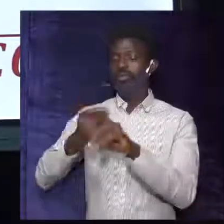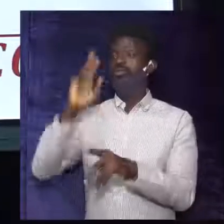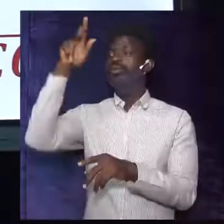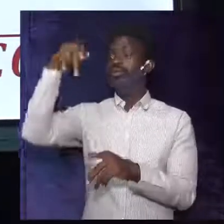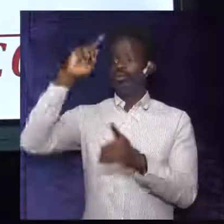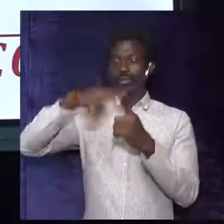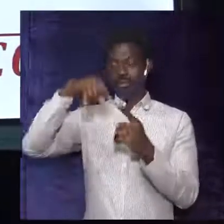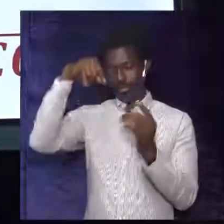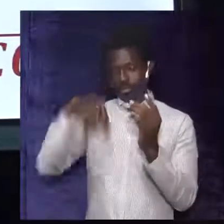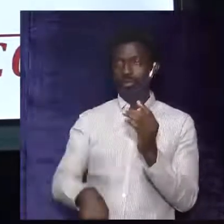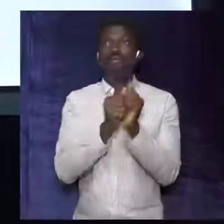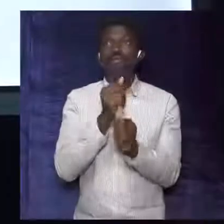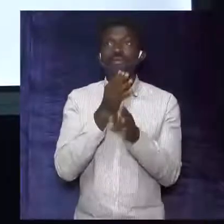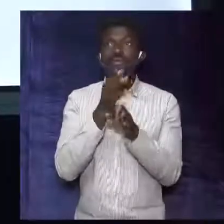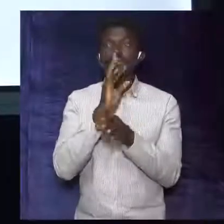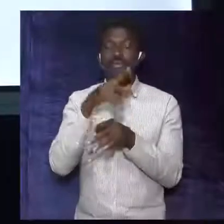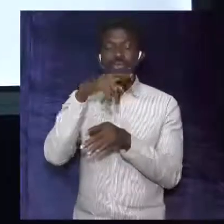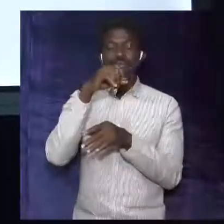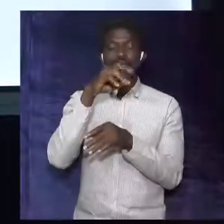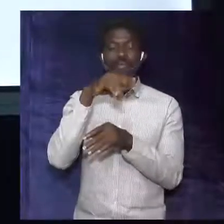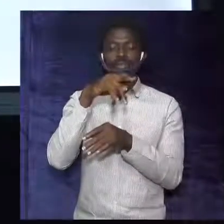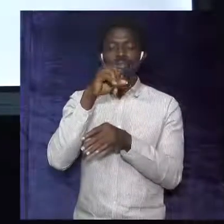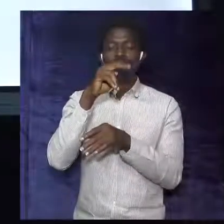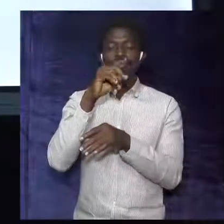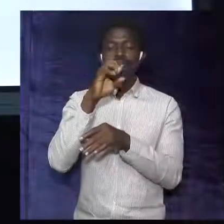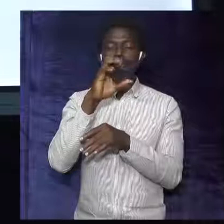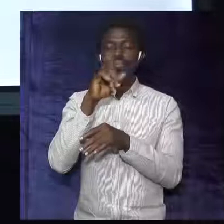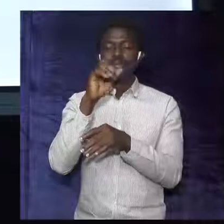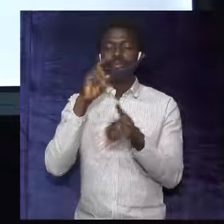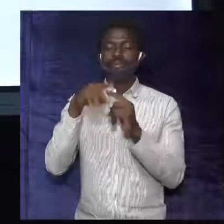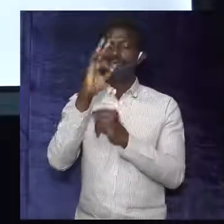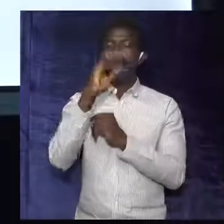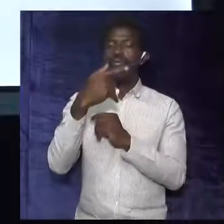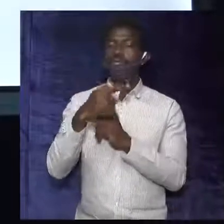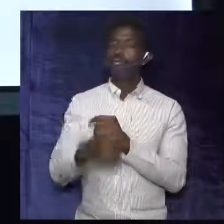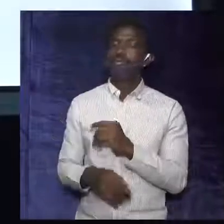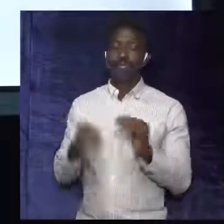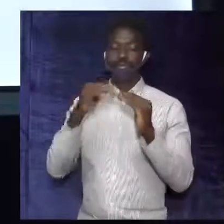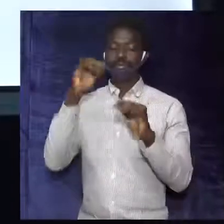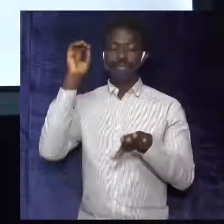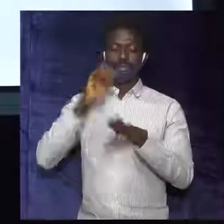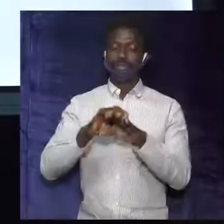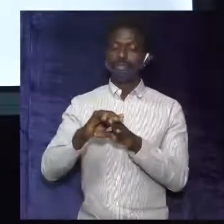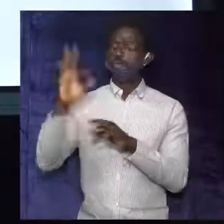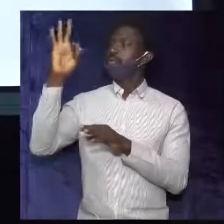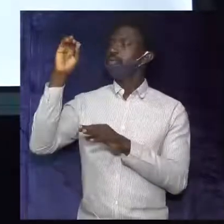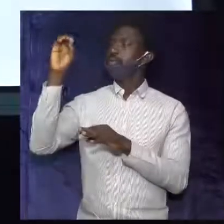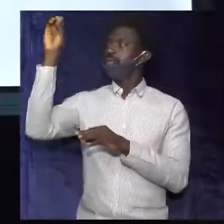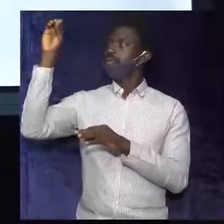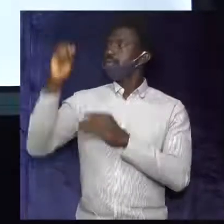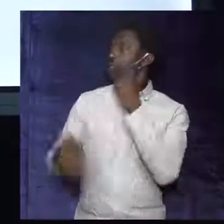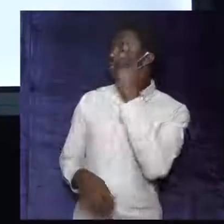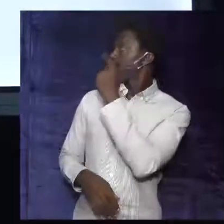down are vertical. This one says which one is perpendicular to FG. Perpendicular, remember, meet at 90 degrees. So where